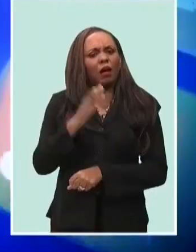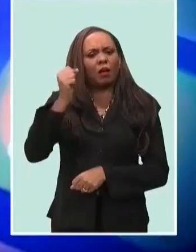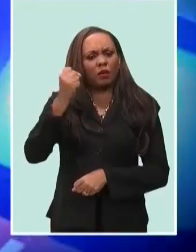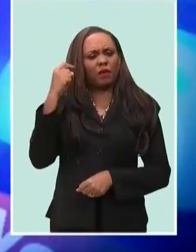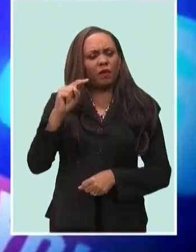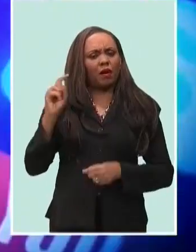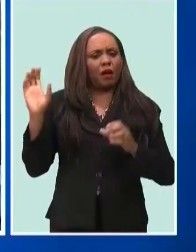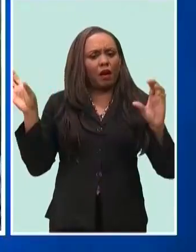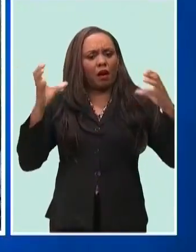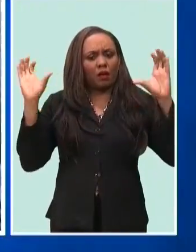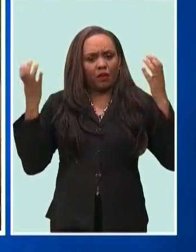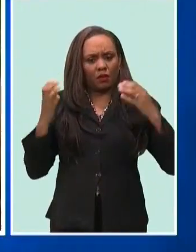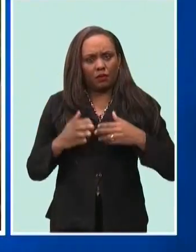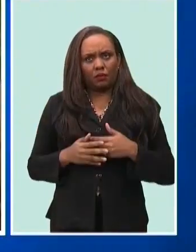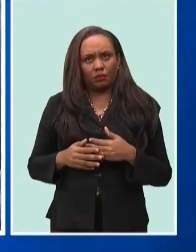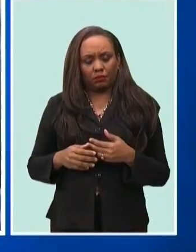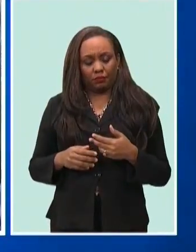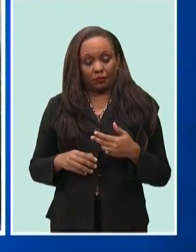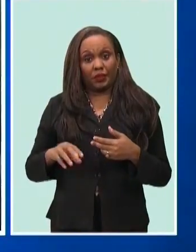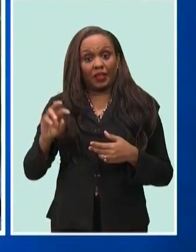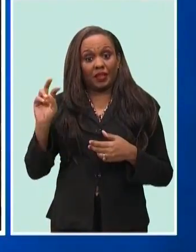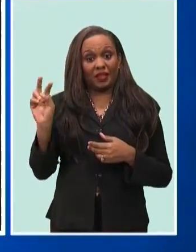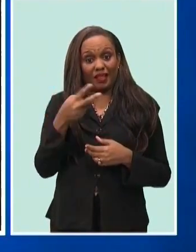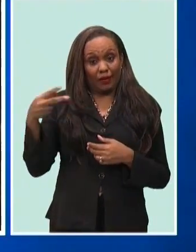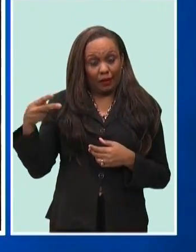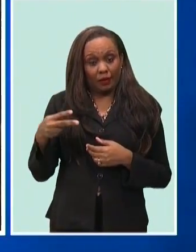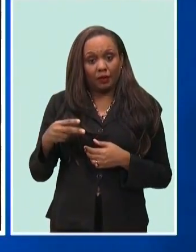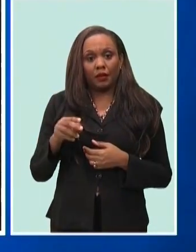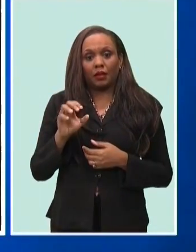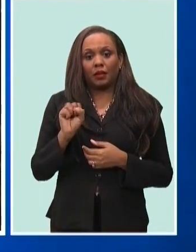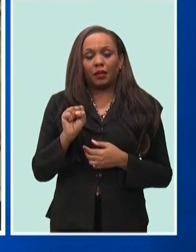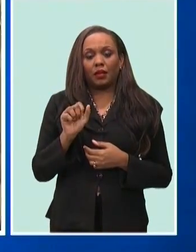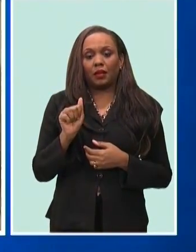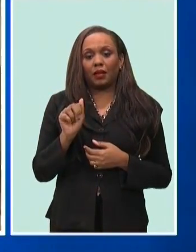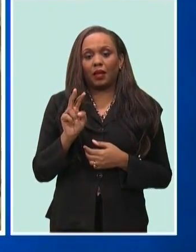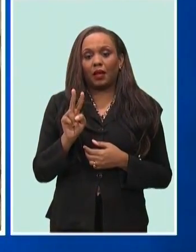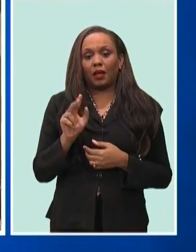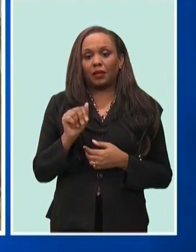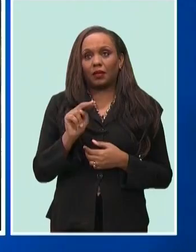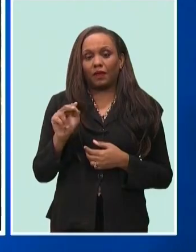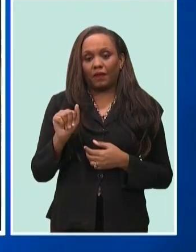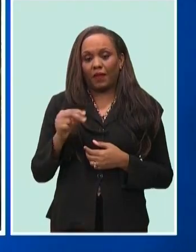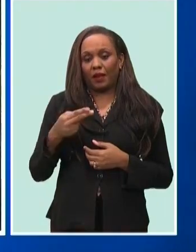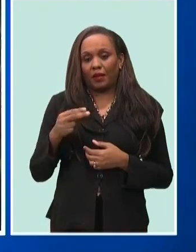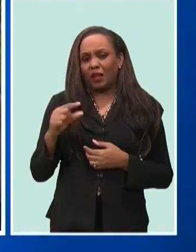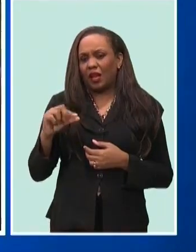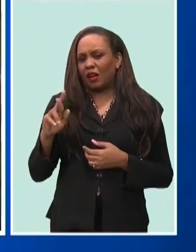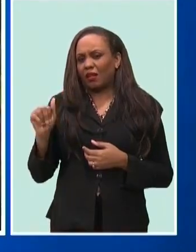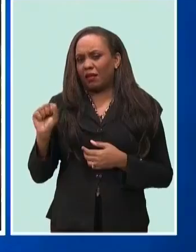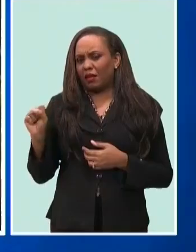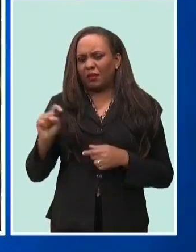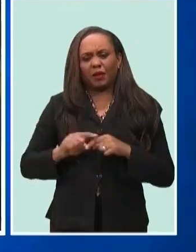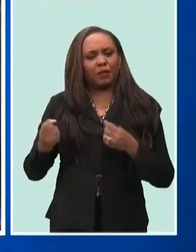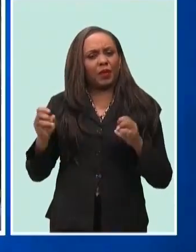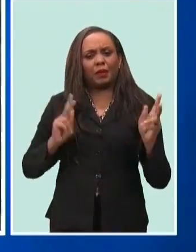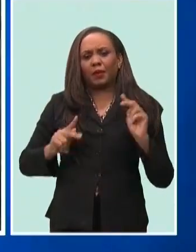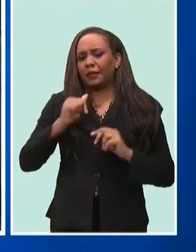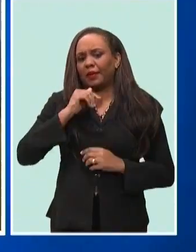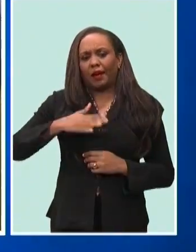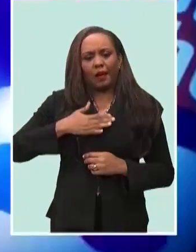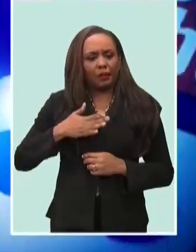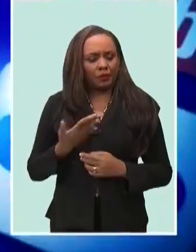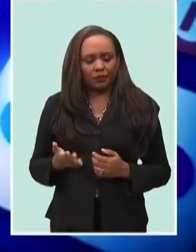Carnival. Savannah Grass by Kez the band took second spot, but it seems many fans are not satisfied with that result,